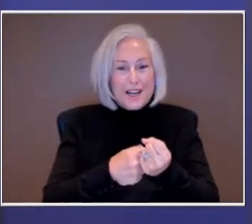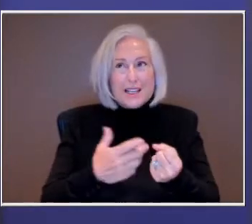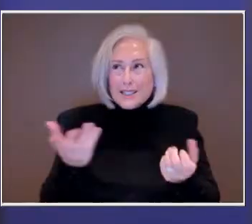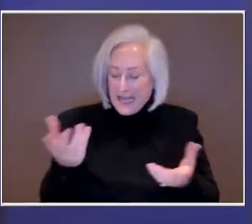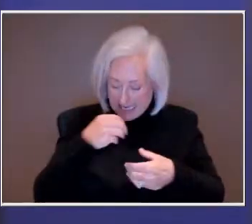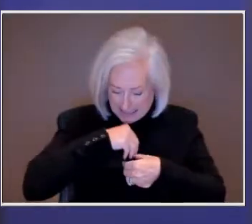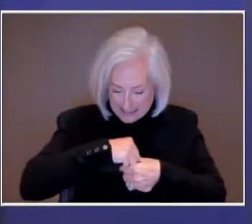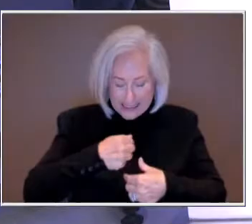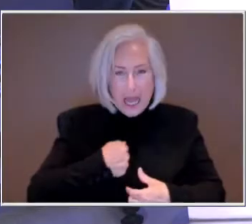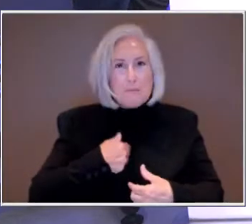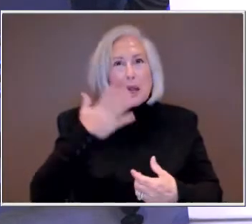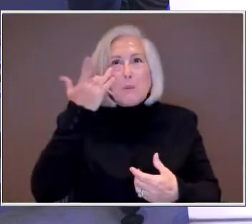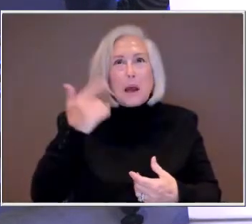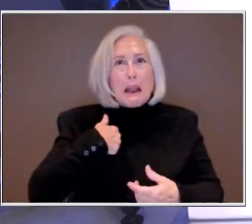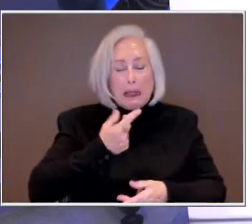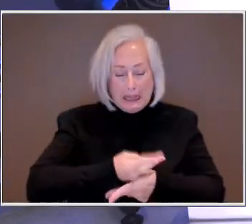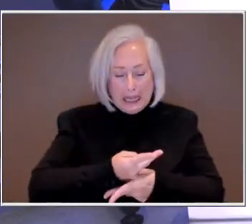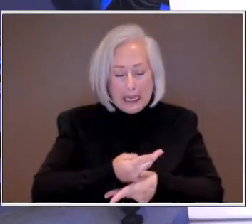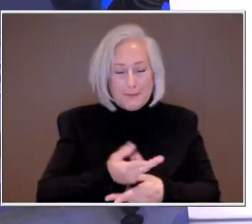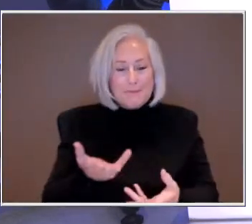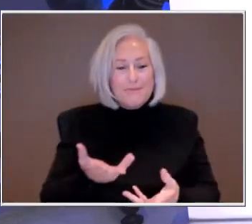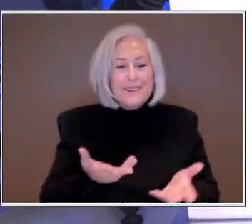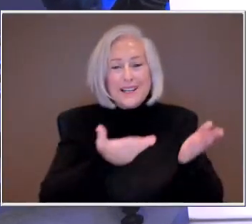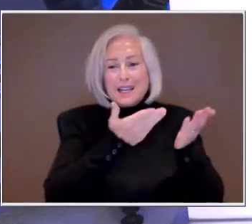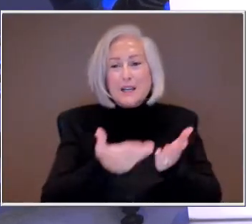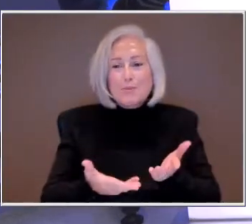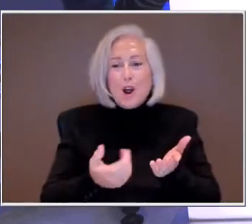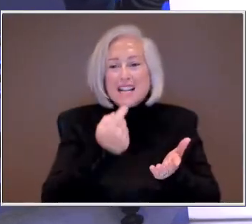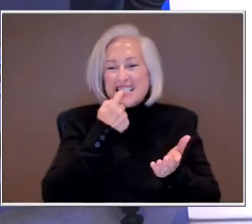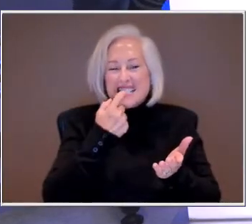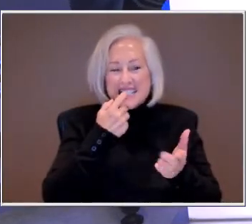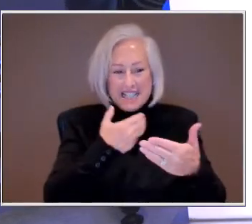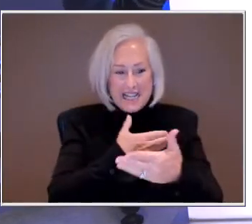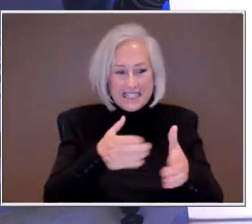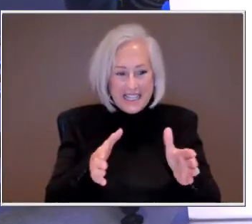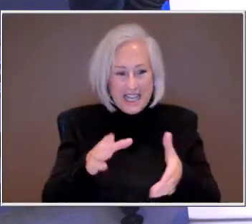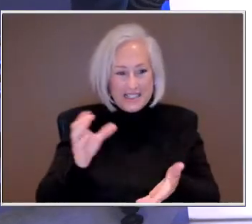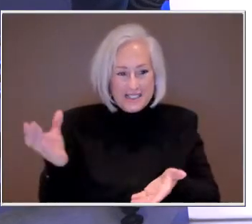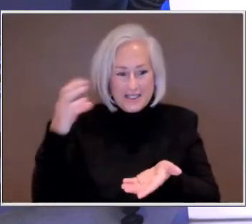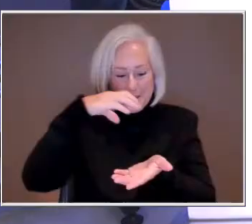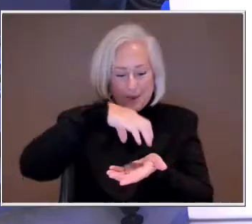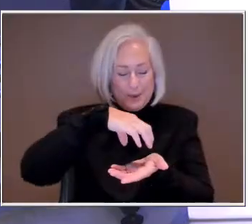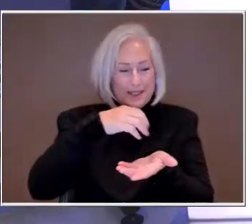Sure. Yeah. He brought it in a glass case as well. We took it out. You want to hold that up for us? There it